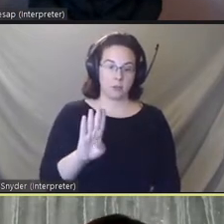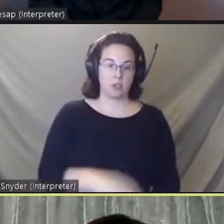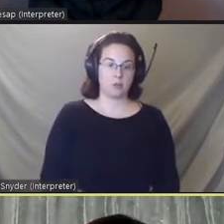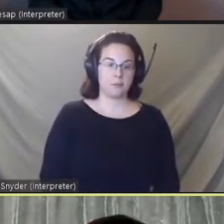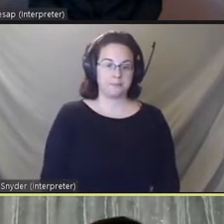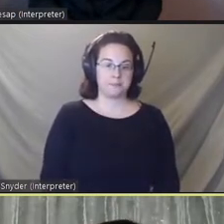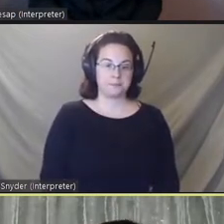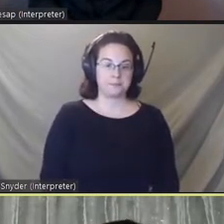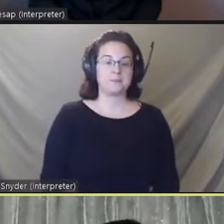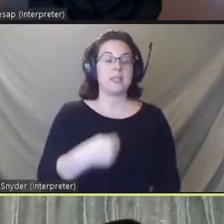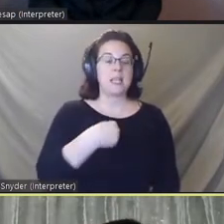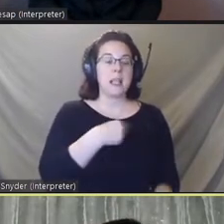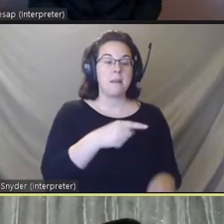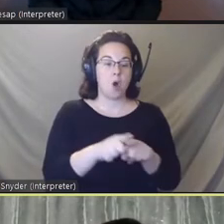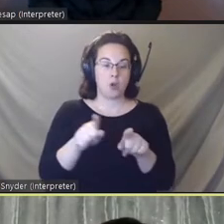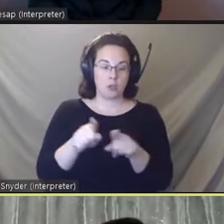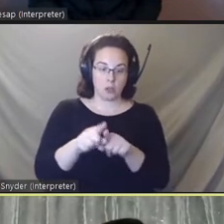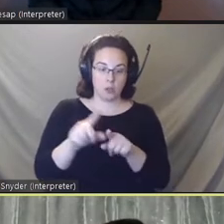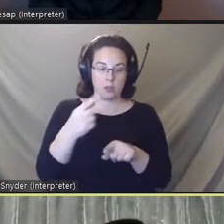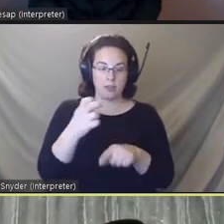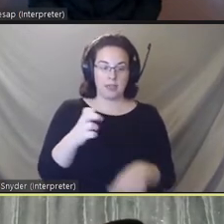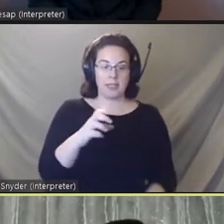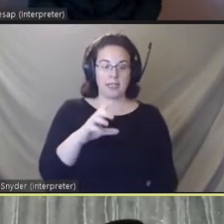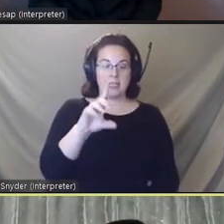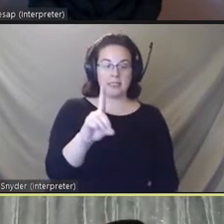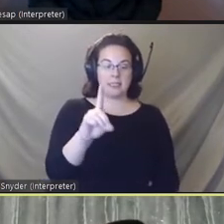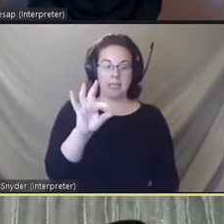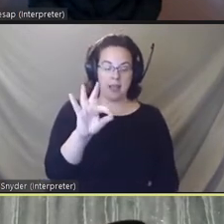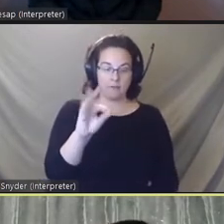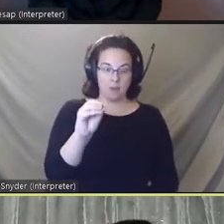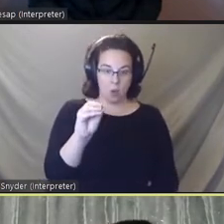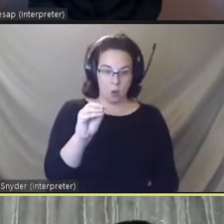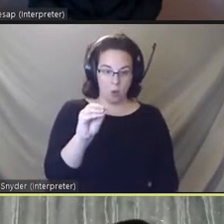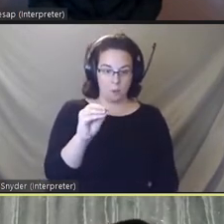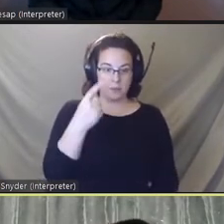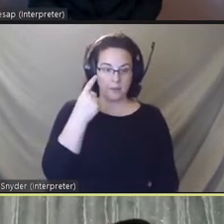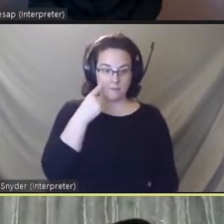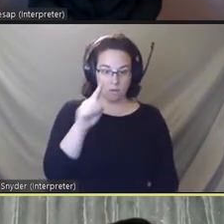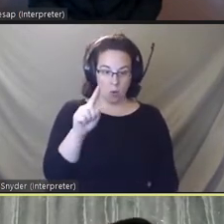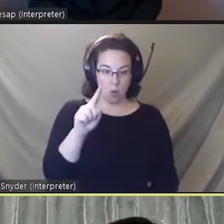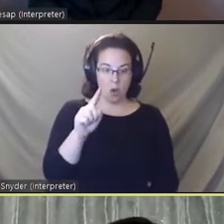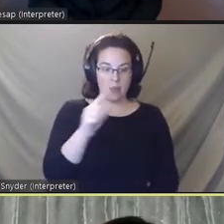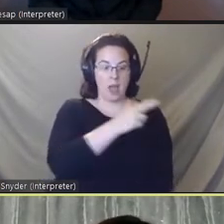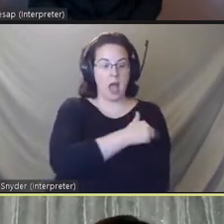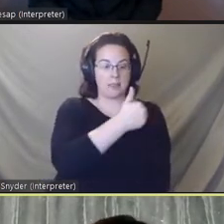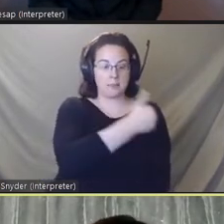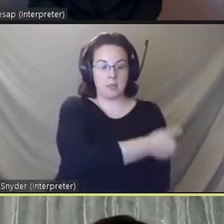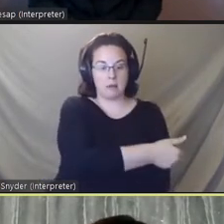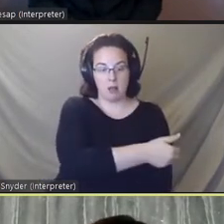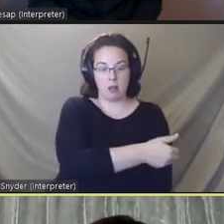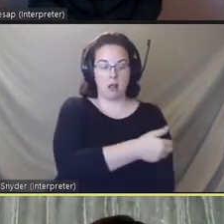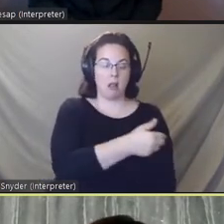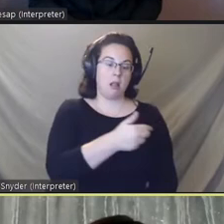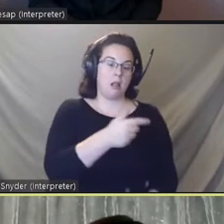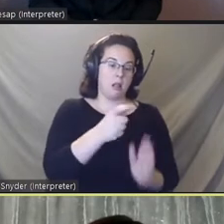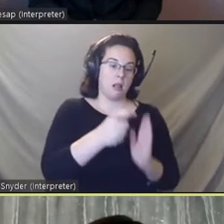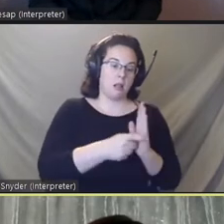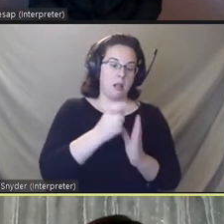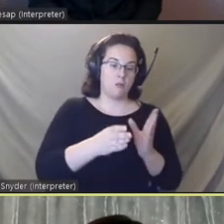Bureau. I'm also the designated federal officer for the Hospital Robocall Protection